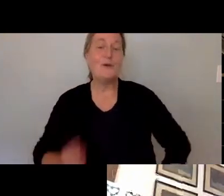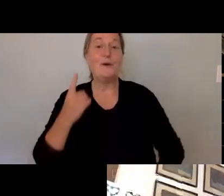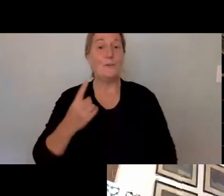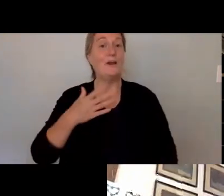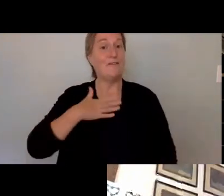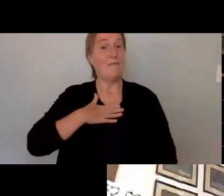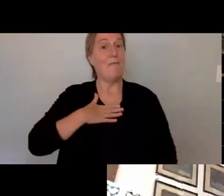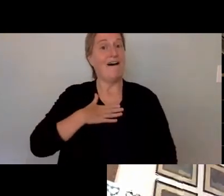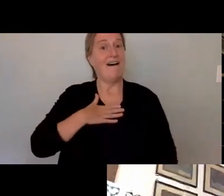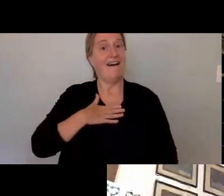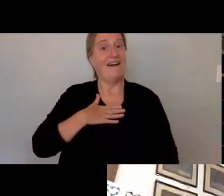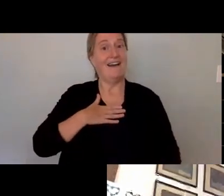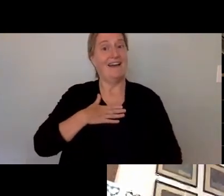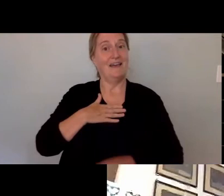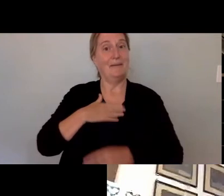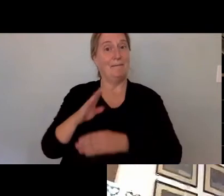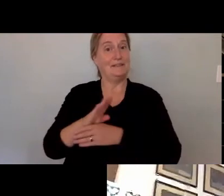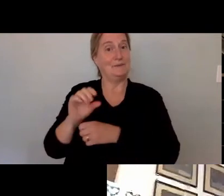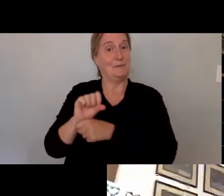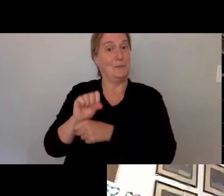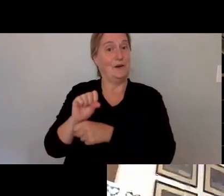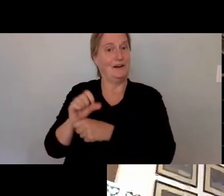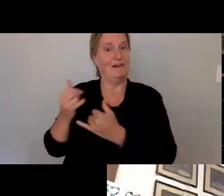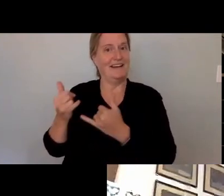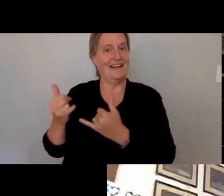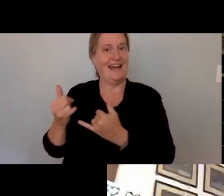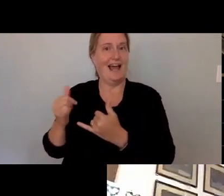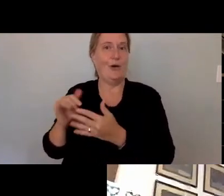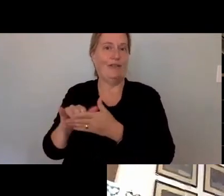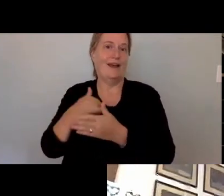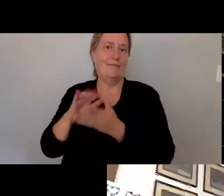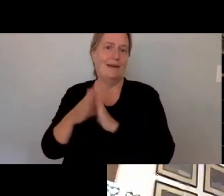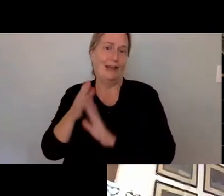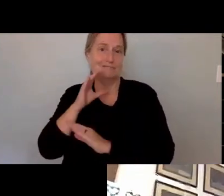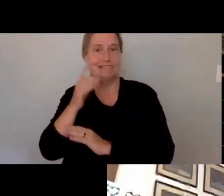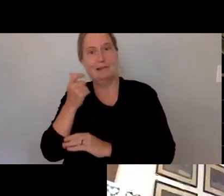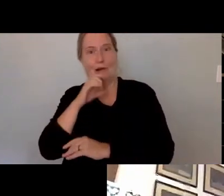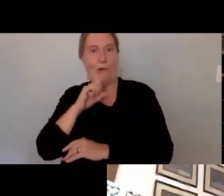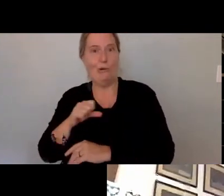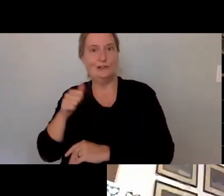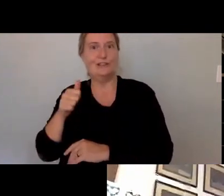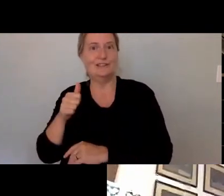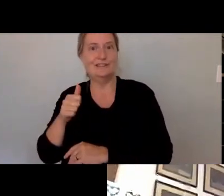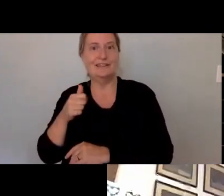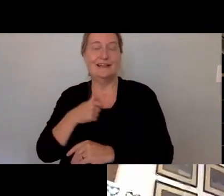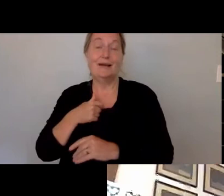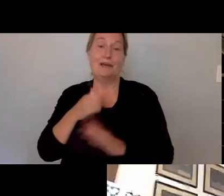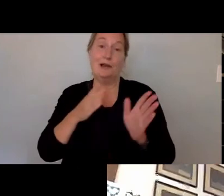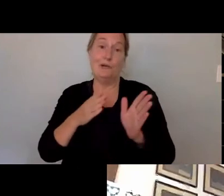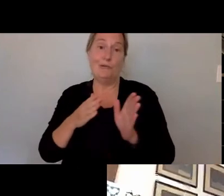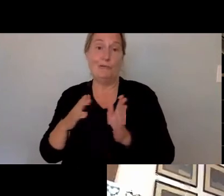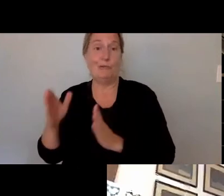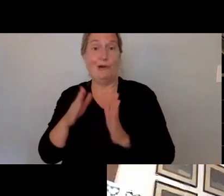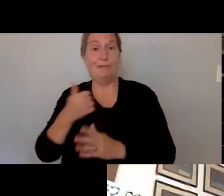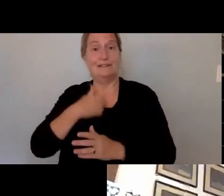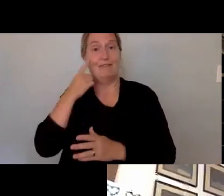now that I'm getting up in age, i.e., and getting ready for a new hip, for example, that sort of stuff, and getting